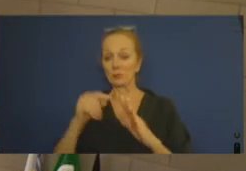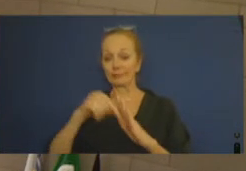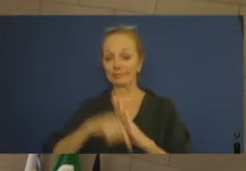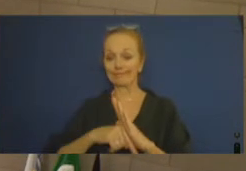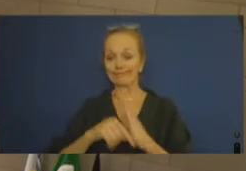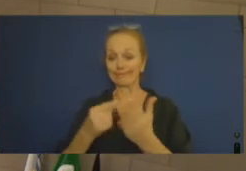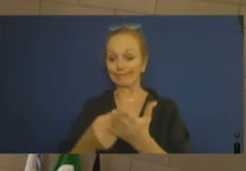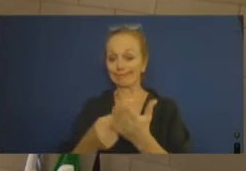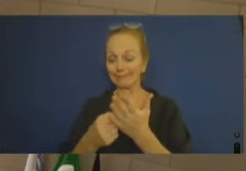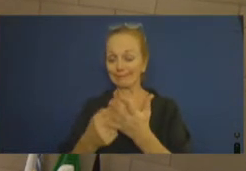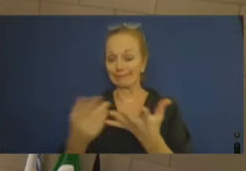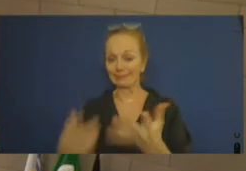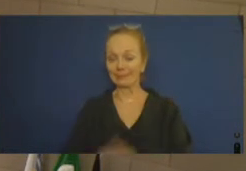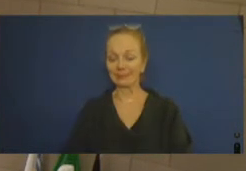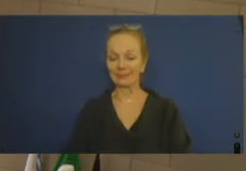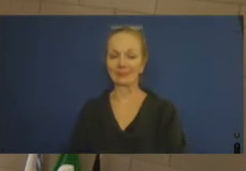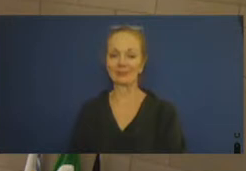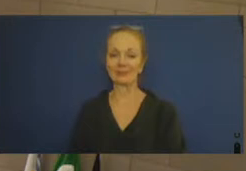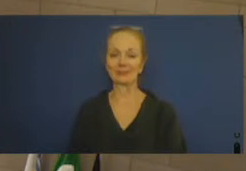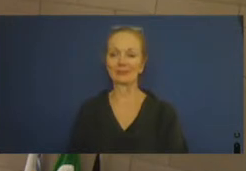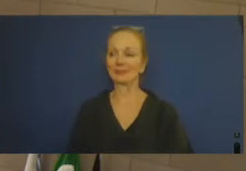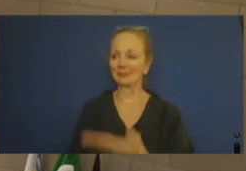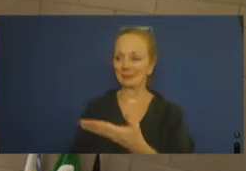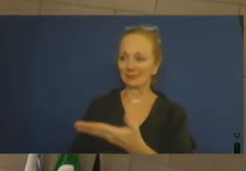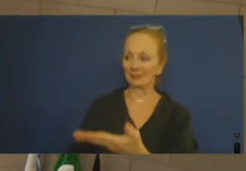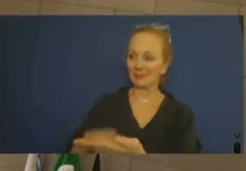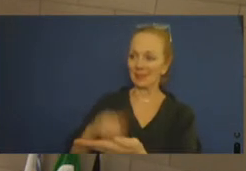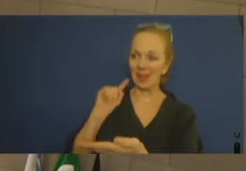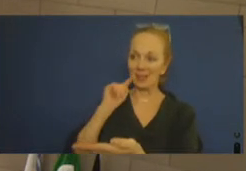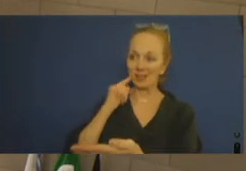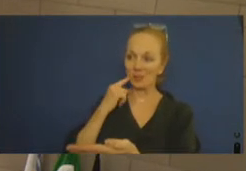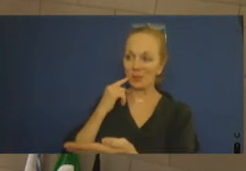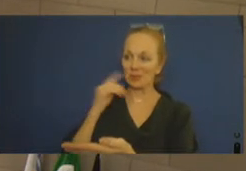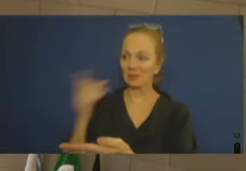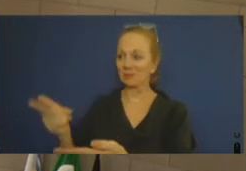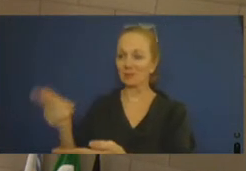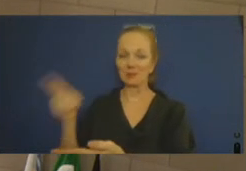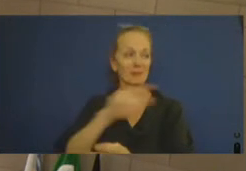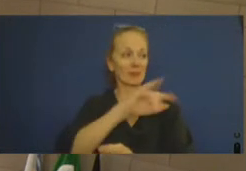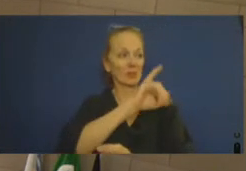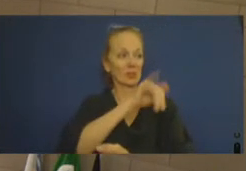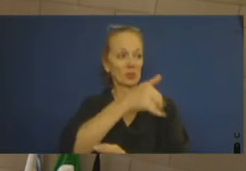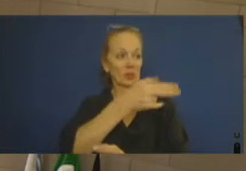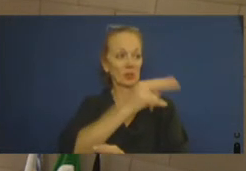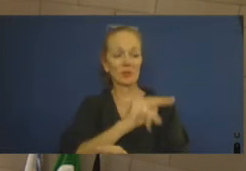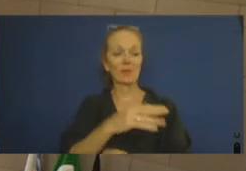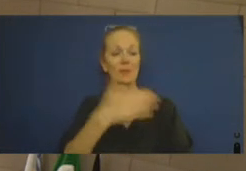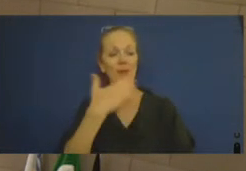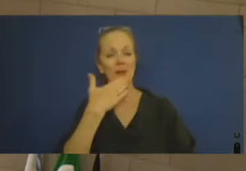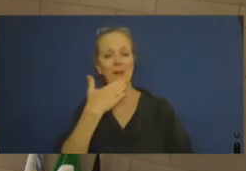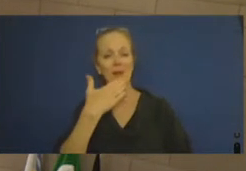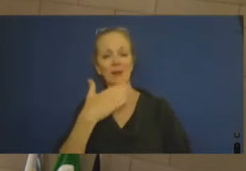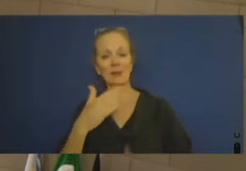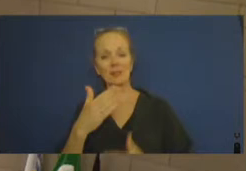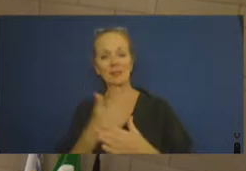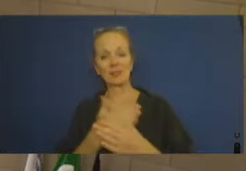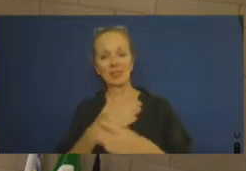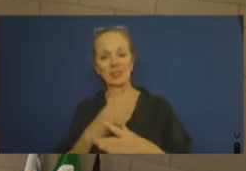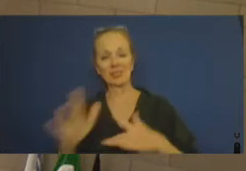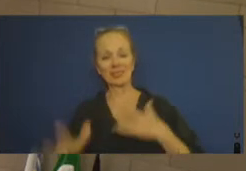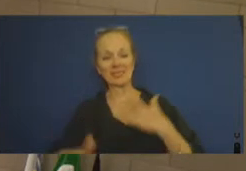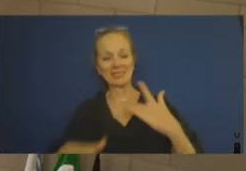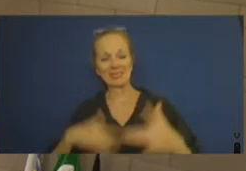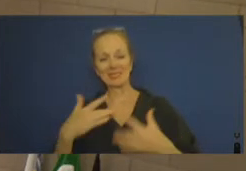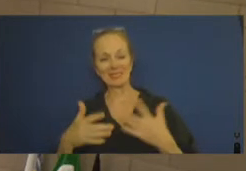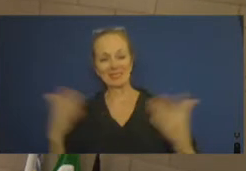All right, Ms. Ajmera, and yes. Then Ms. Johnson. Yes, thank you, Madam Mayor. I share the excitement